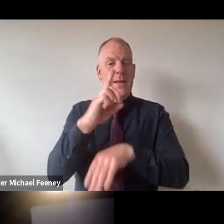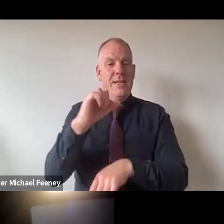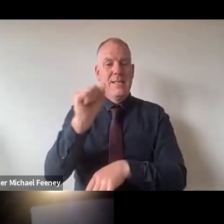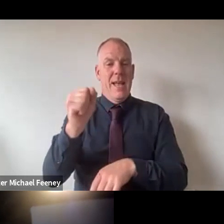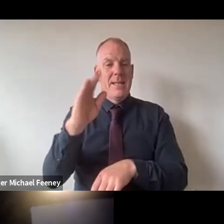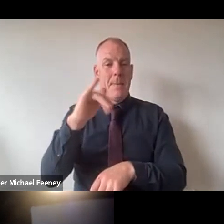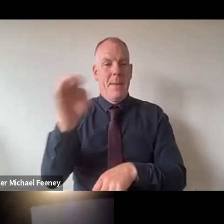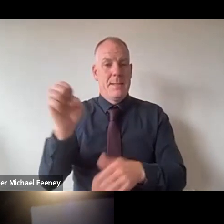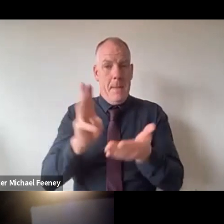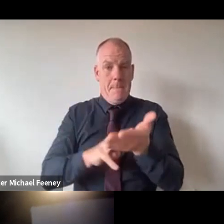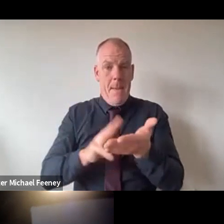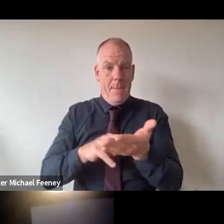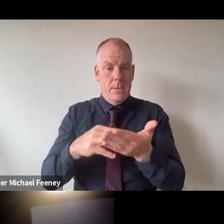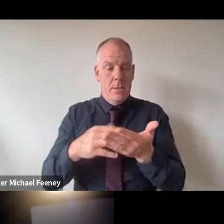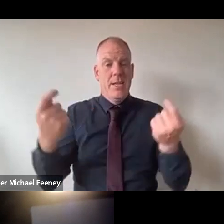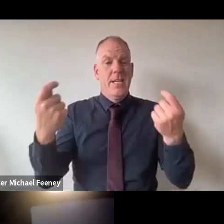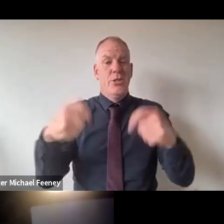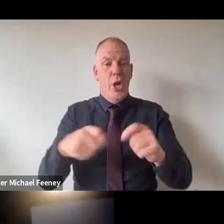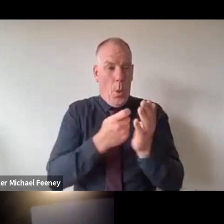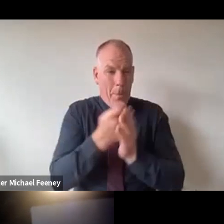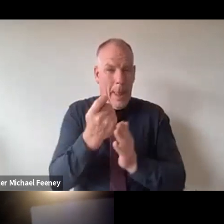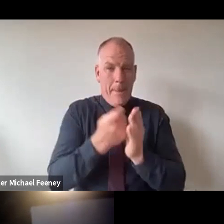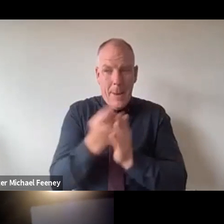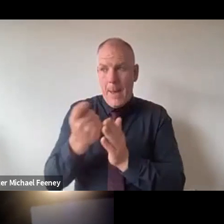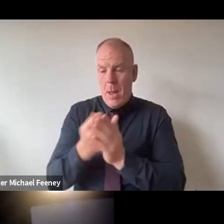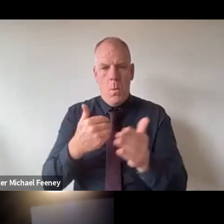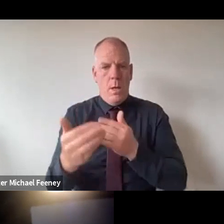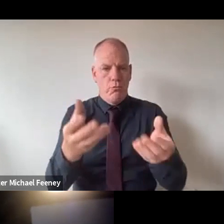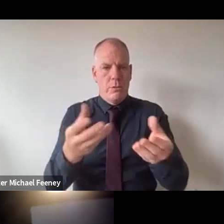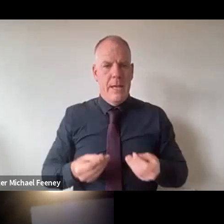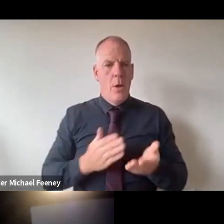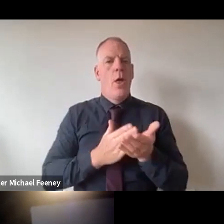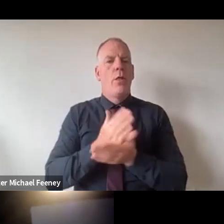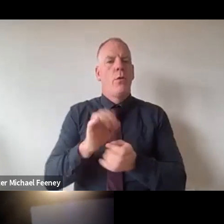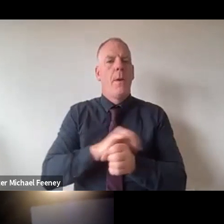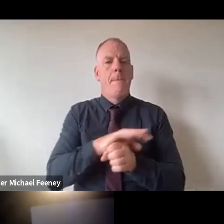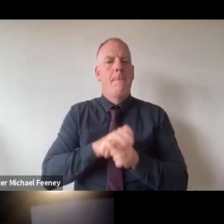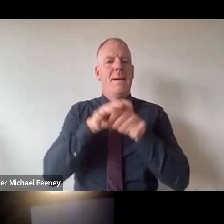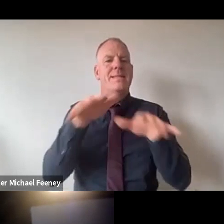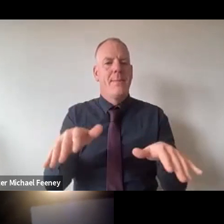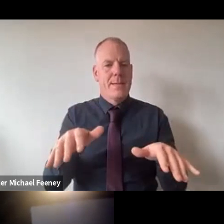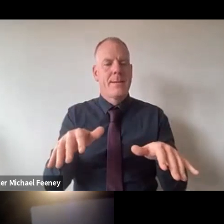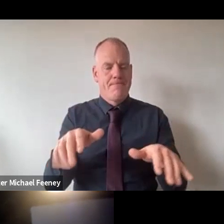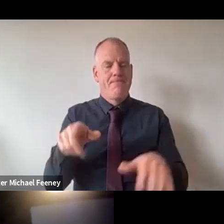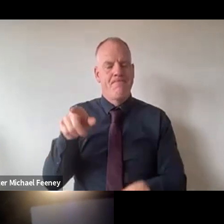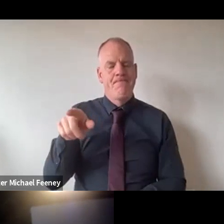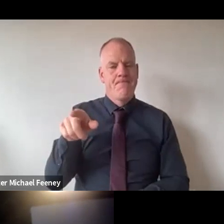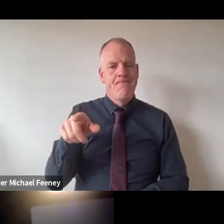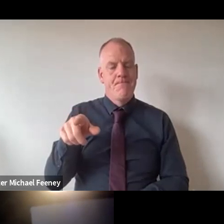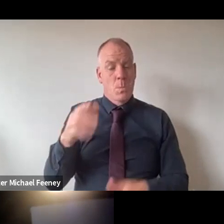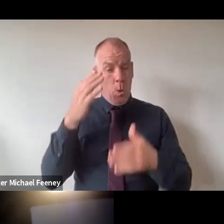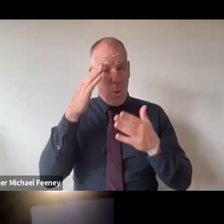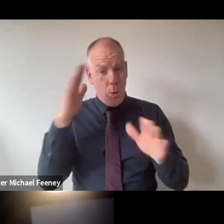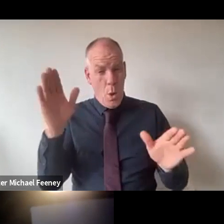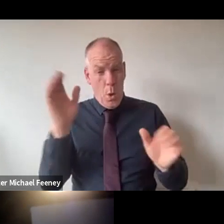our members were sharing with us what kind of complaints they received throughout the pandemic and related to the pandemic. And it shows